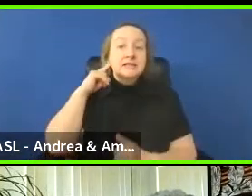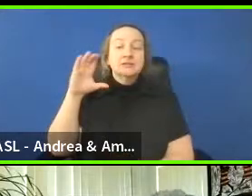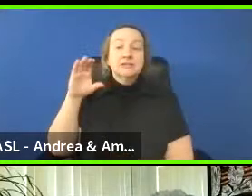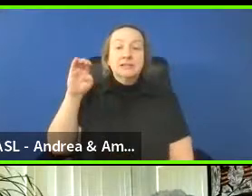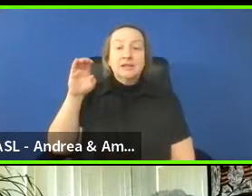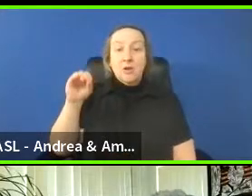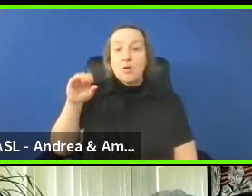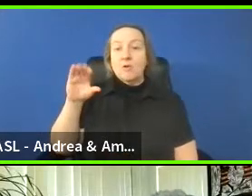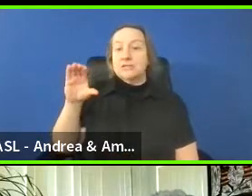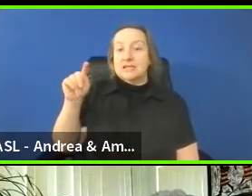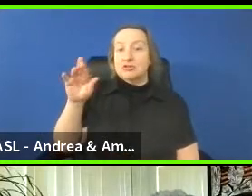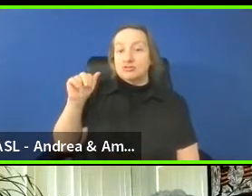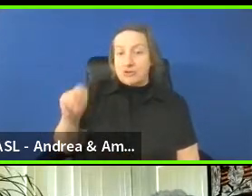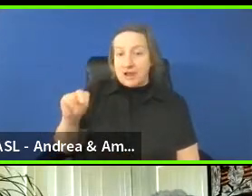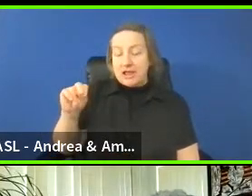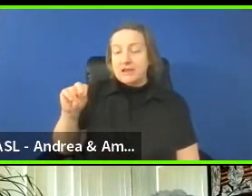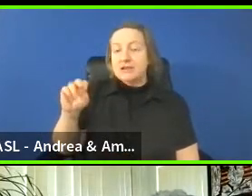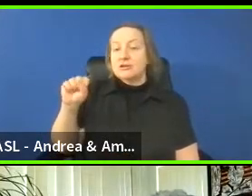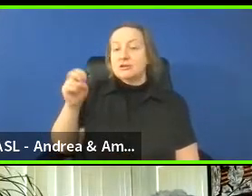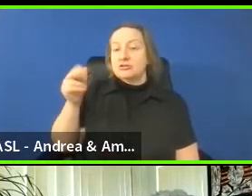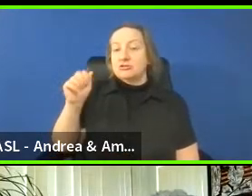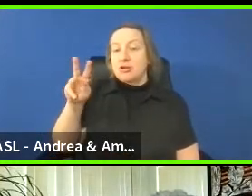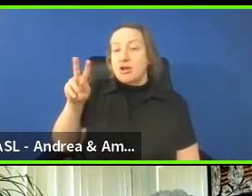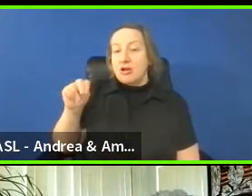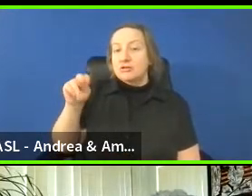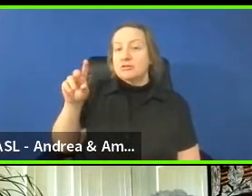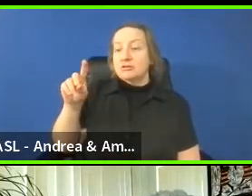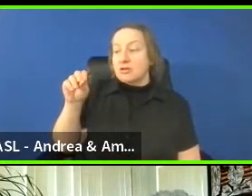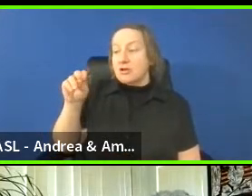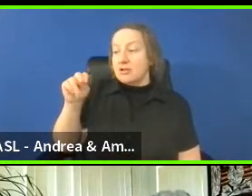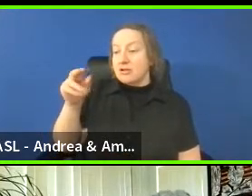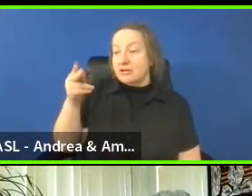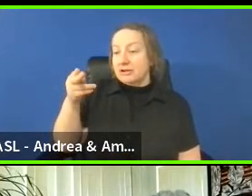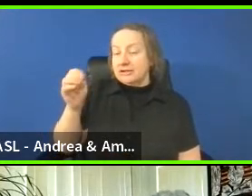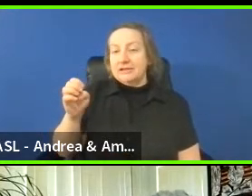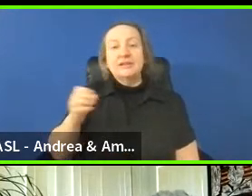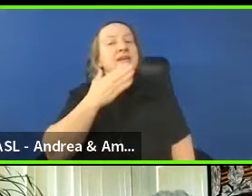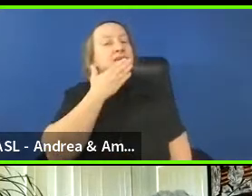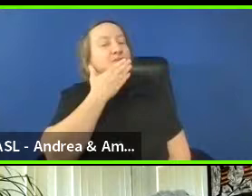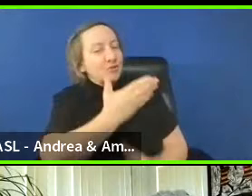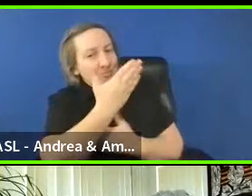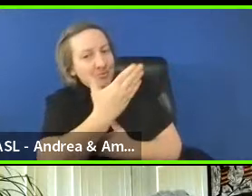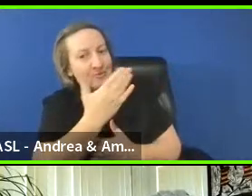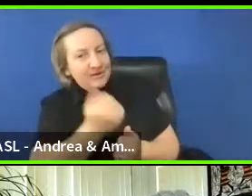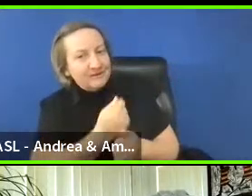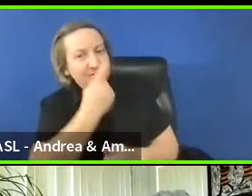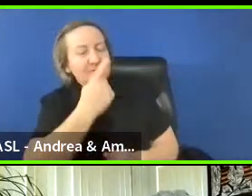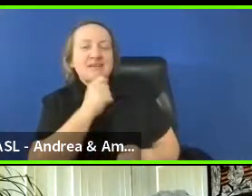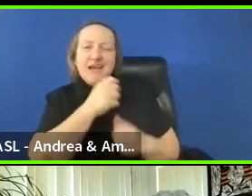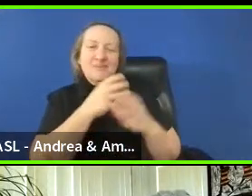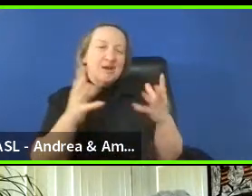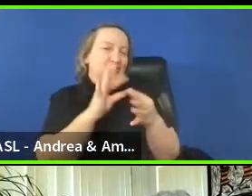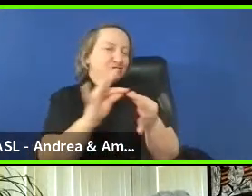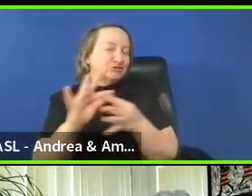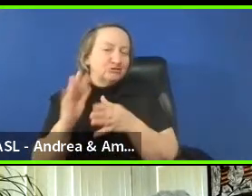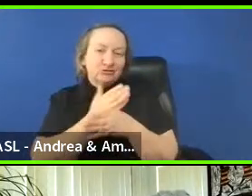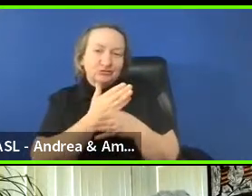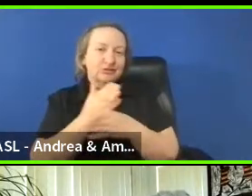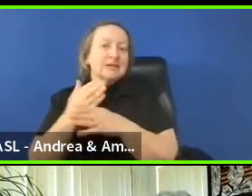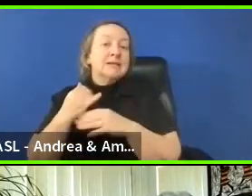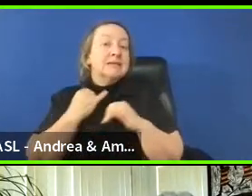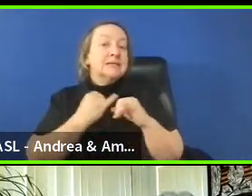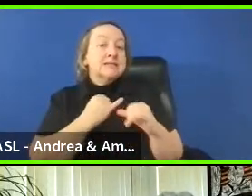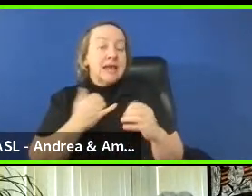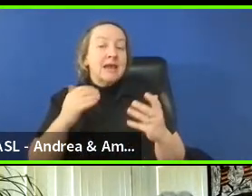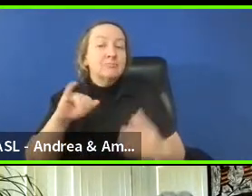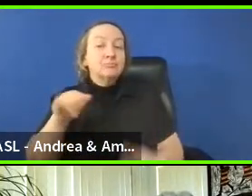Thank you, and good morning, everybody. Not really too much to report here. We'll just share Mayor McInerney-Ogle's comments about